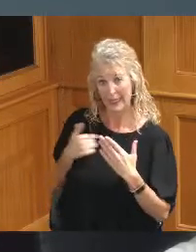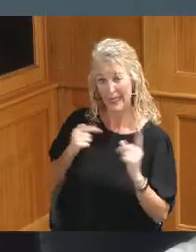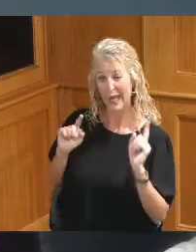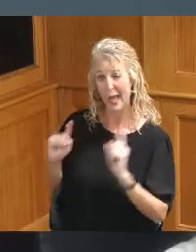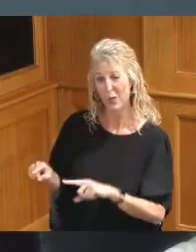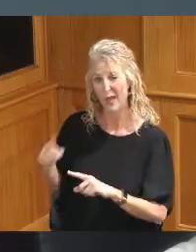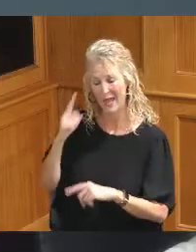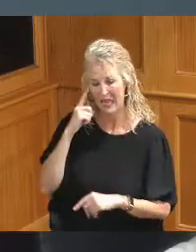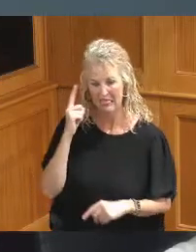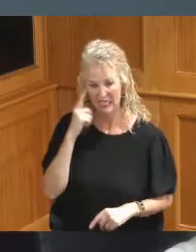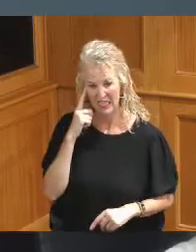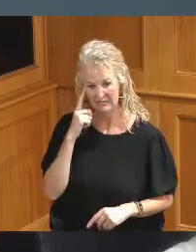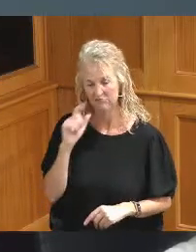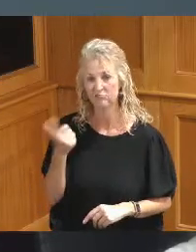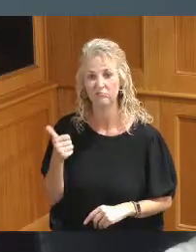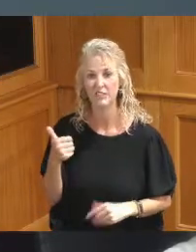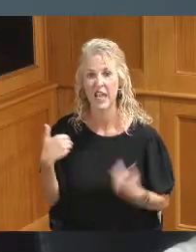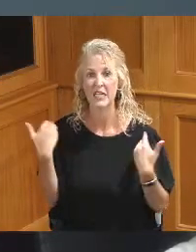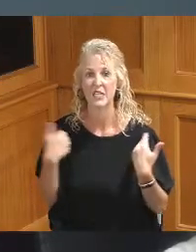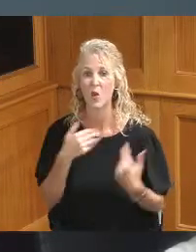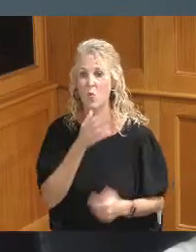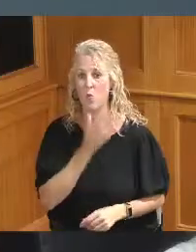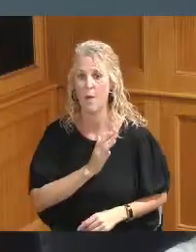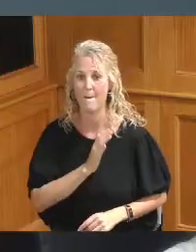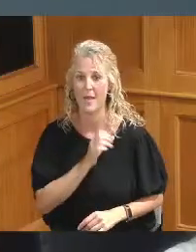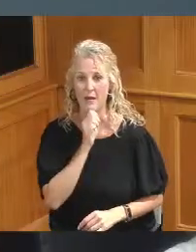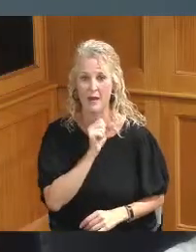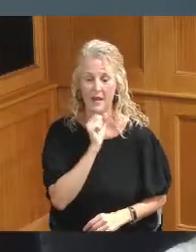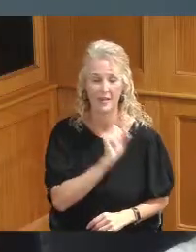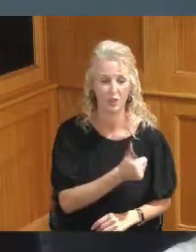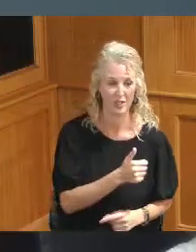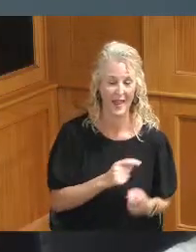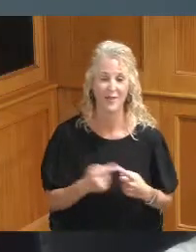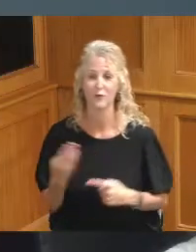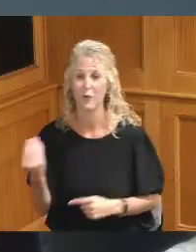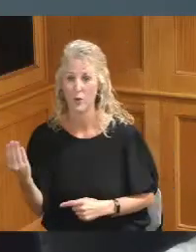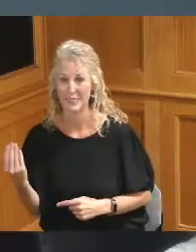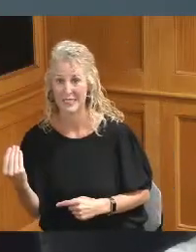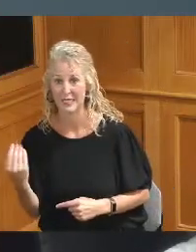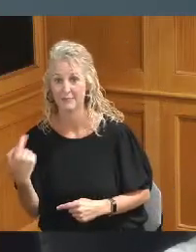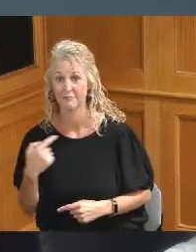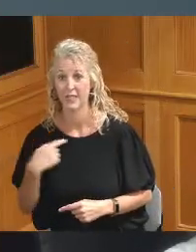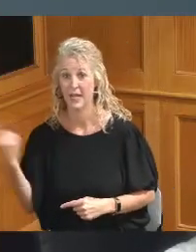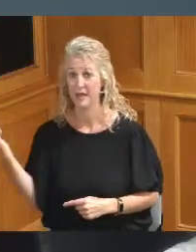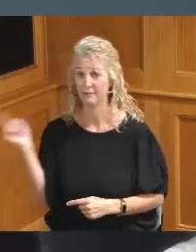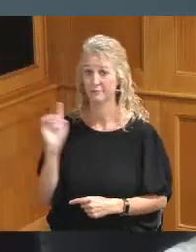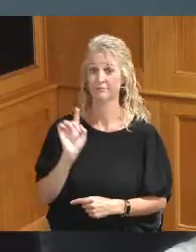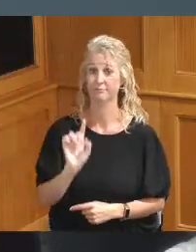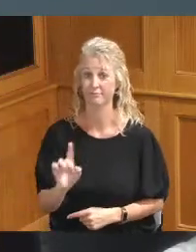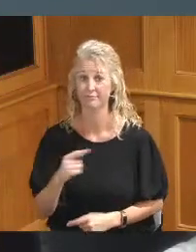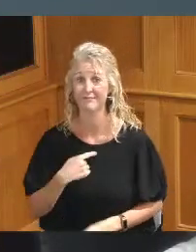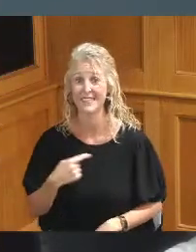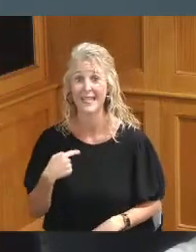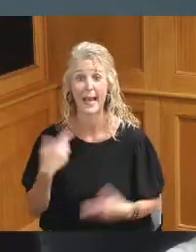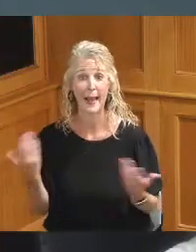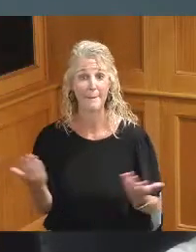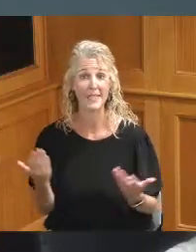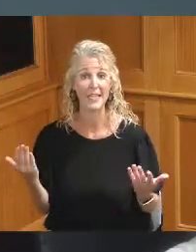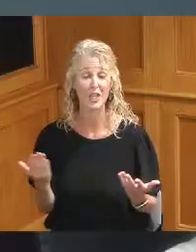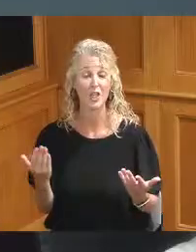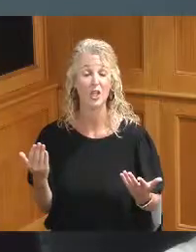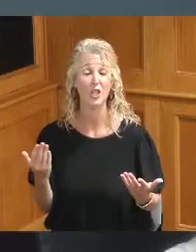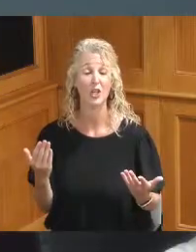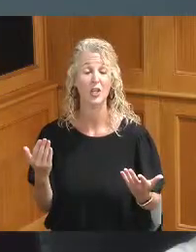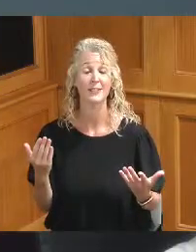about 10, and they happen to be young ladies from age 10 to 14. And when I went in, I said, I'm here to talk to you, but I want you